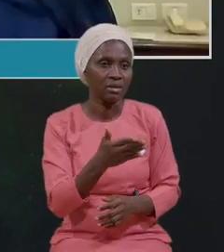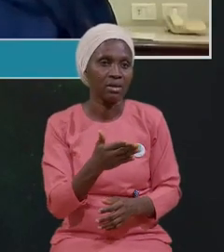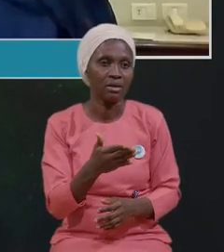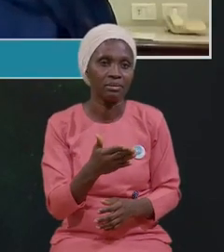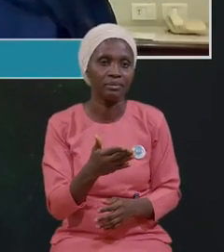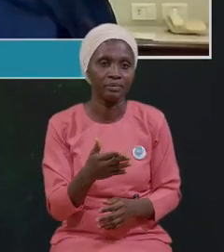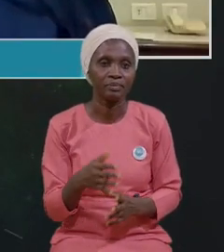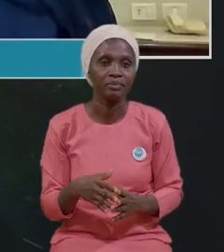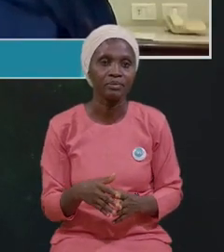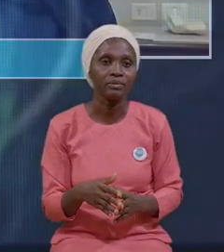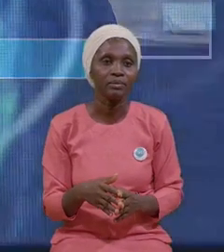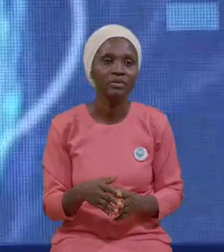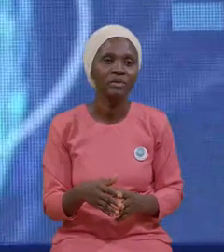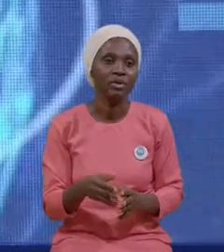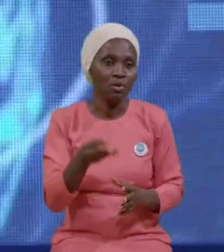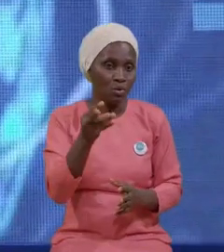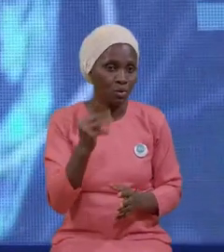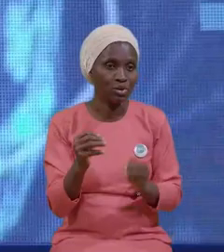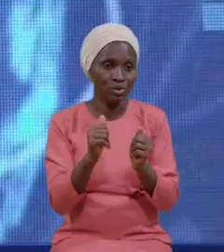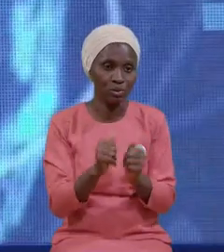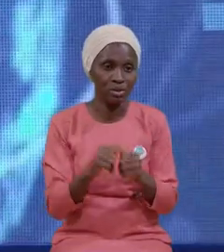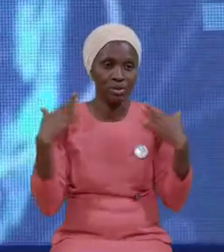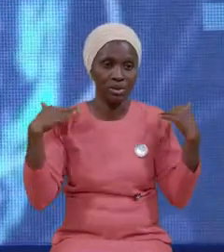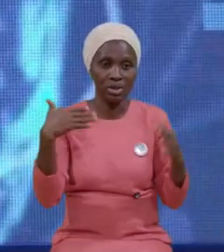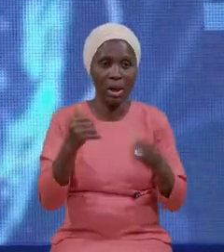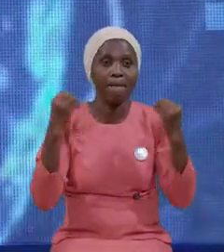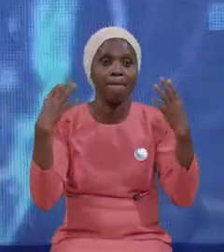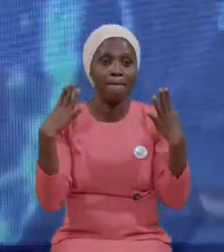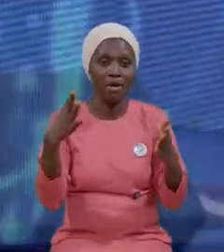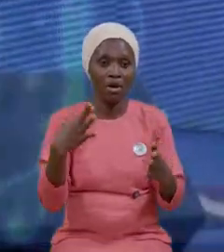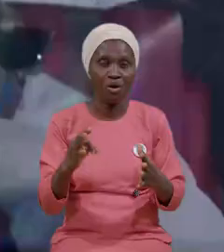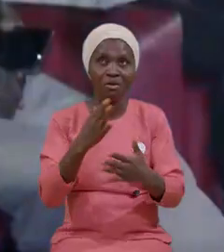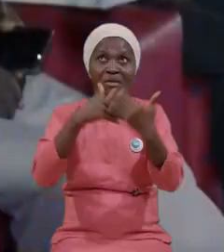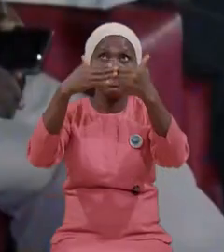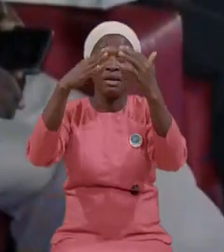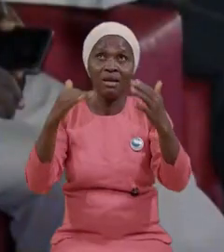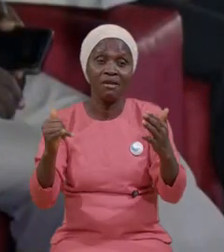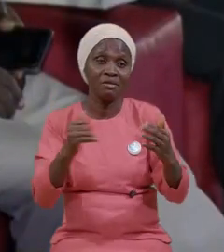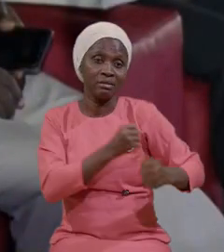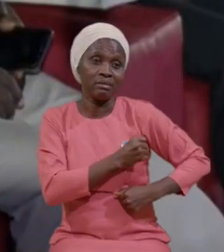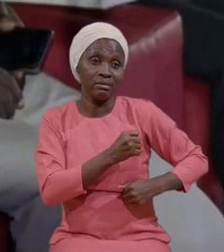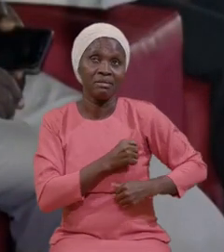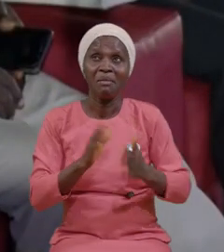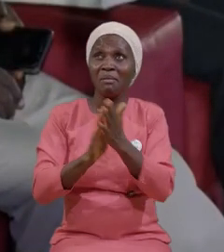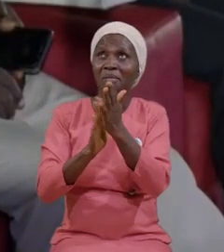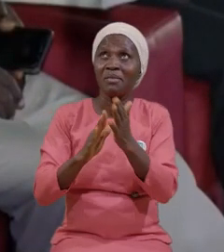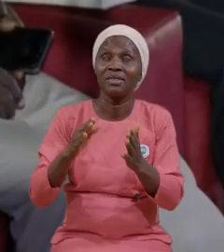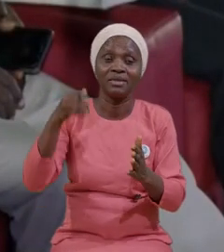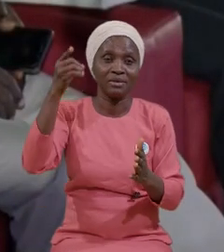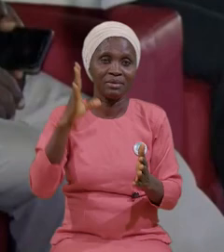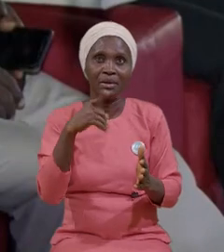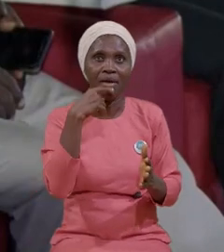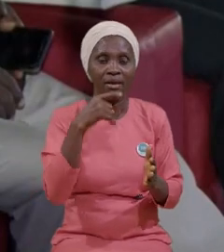a multitude of heavenly hosts praising God and saying,